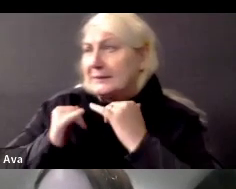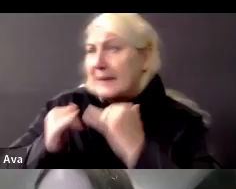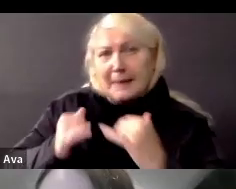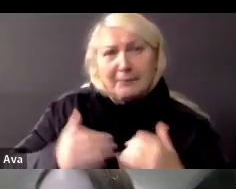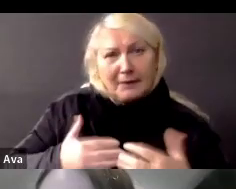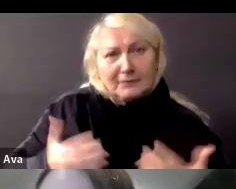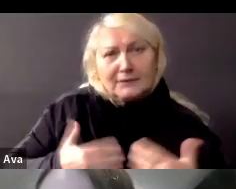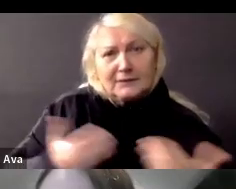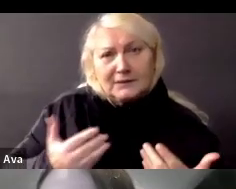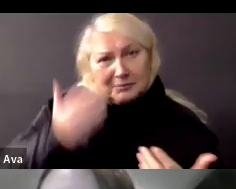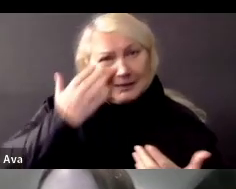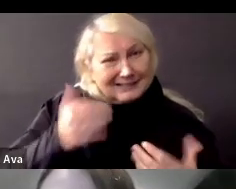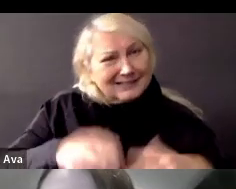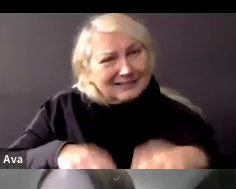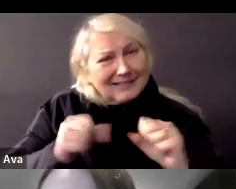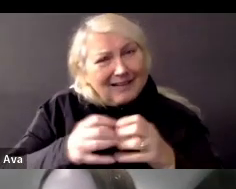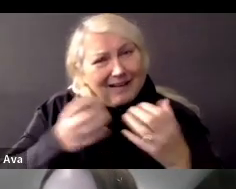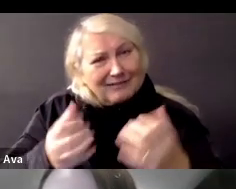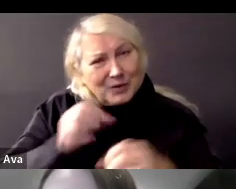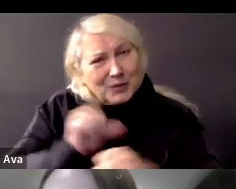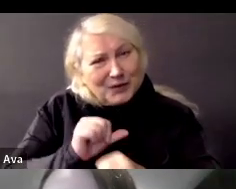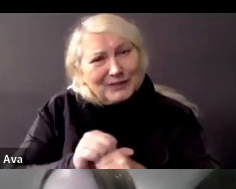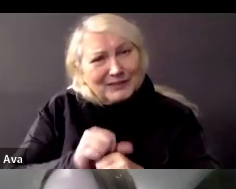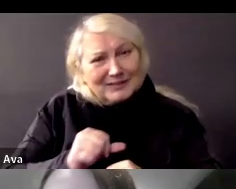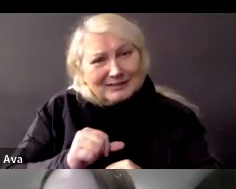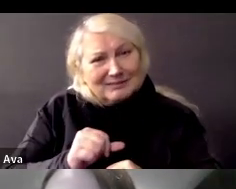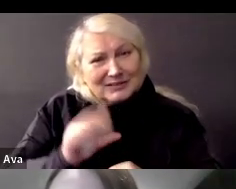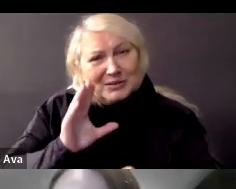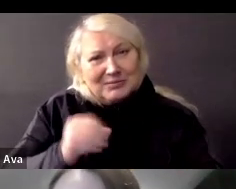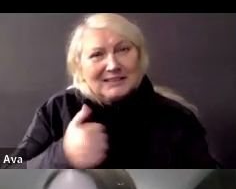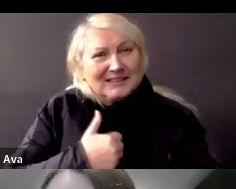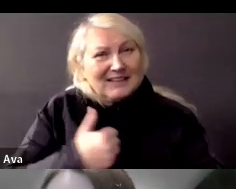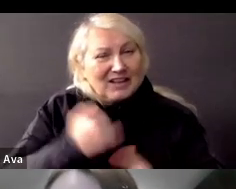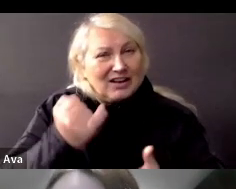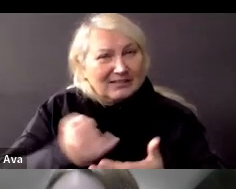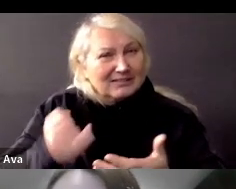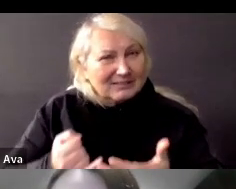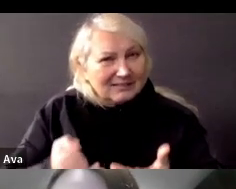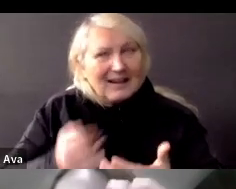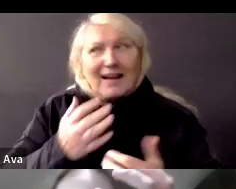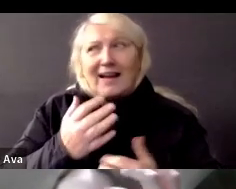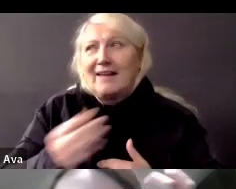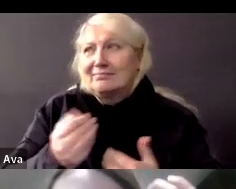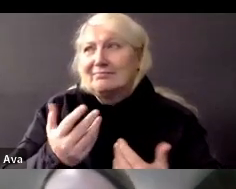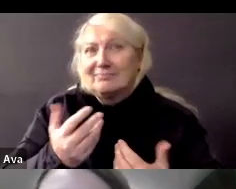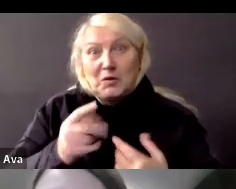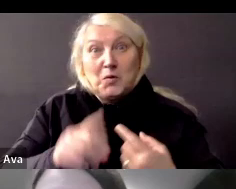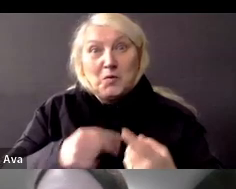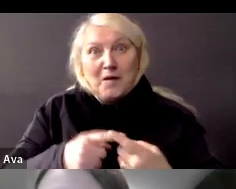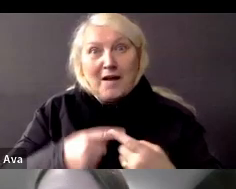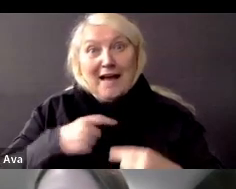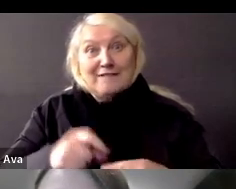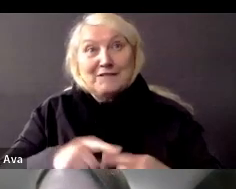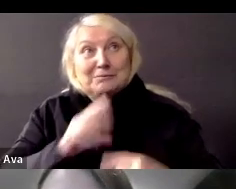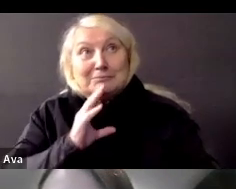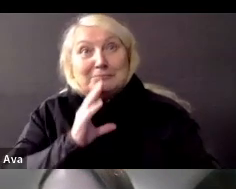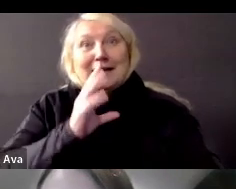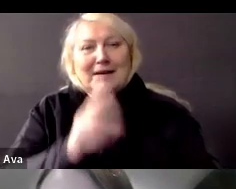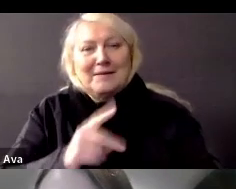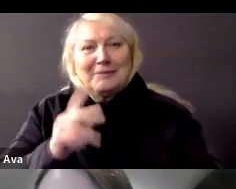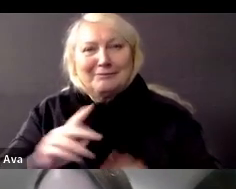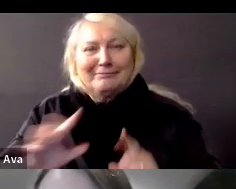to be an artist and to be put in the spotlight for when you had to speak up